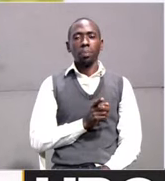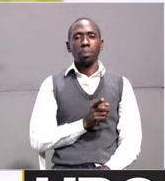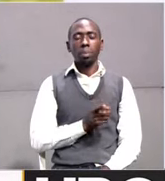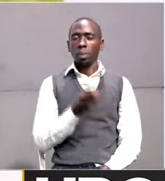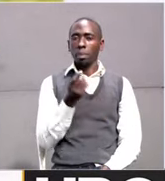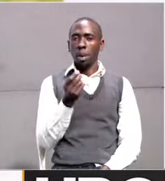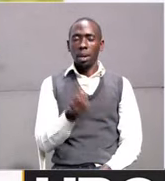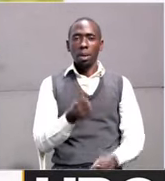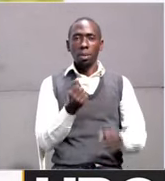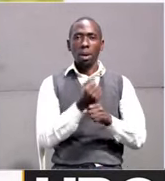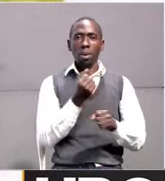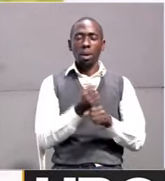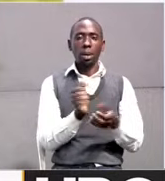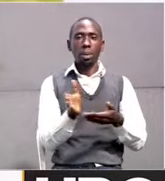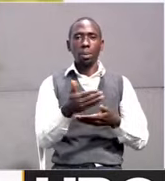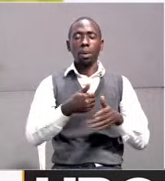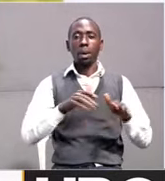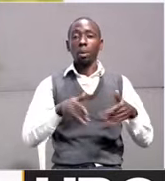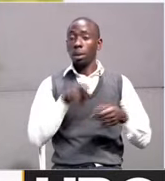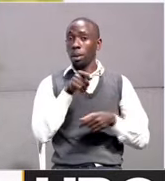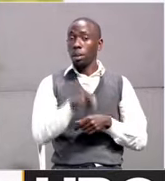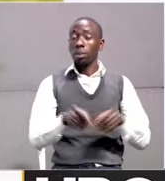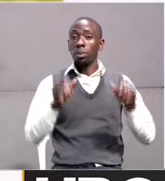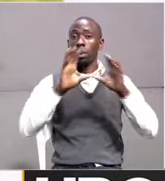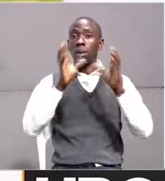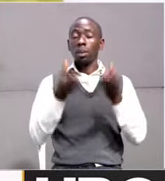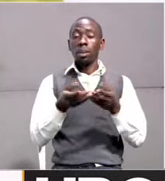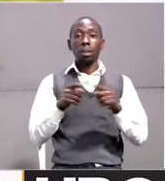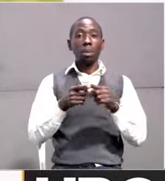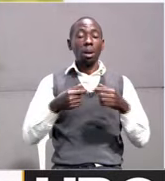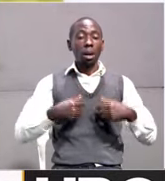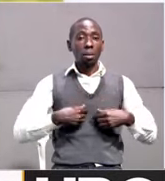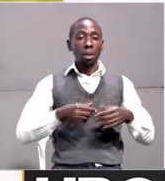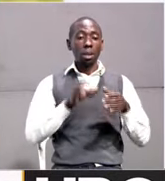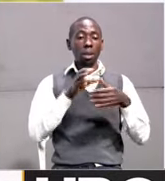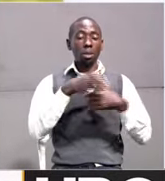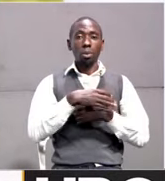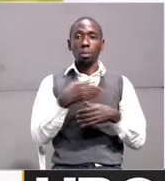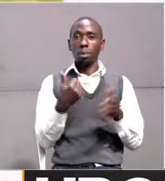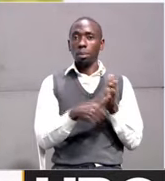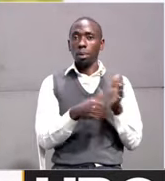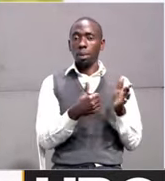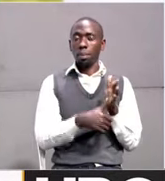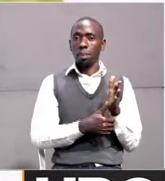This part of the world, there is also a cultural problem.